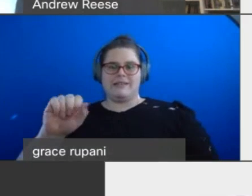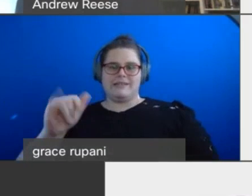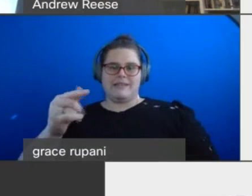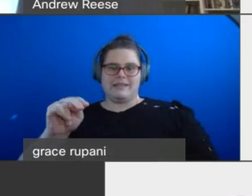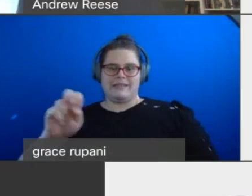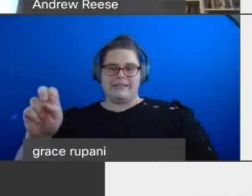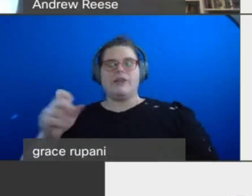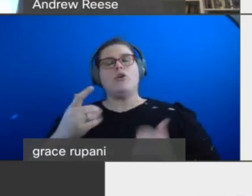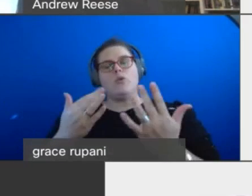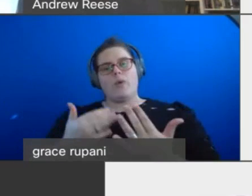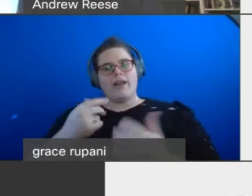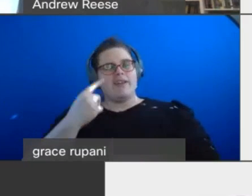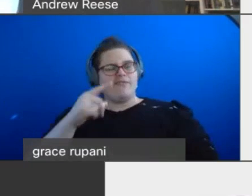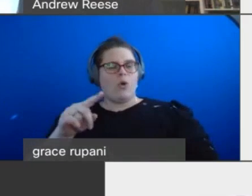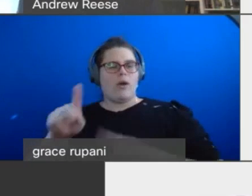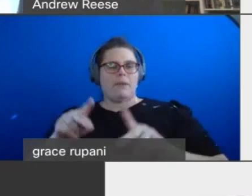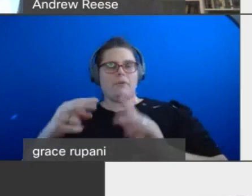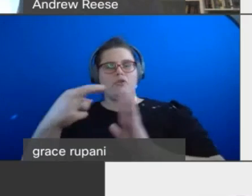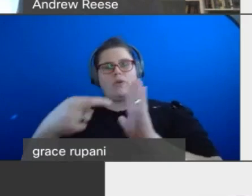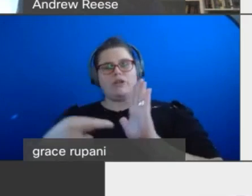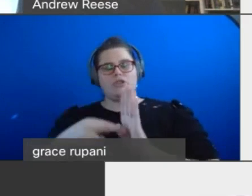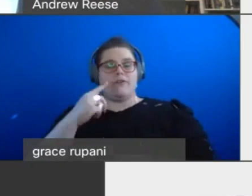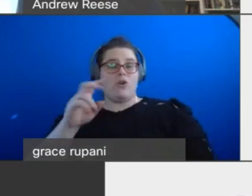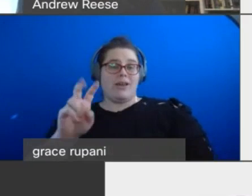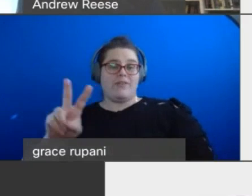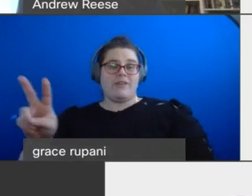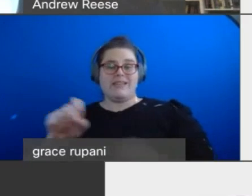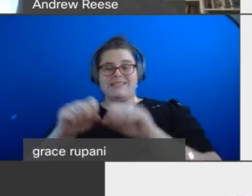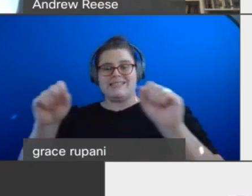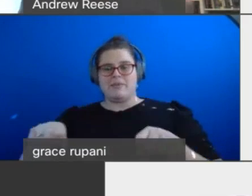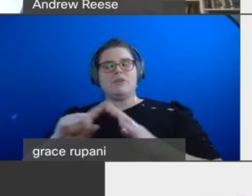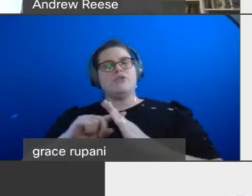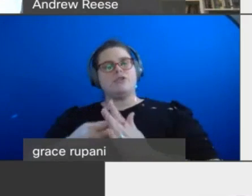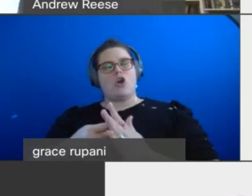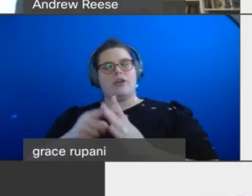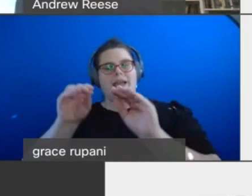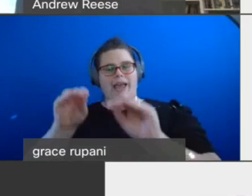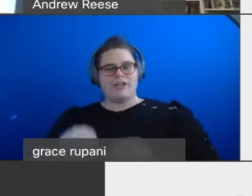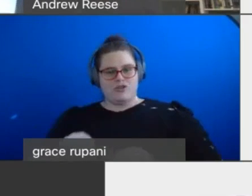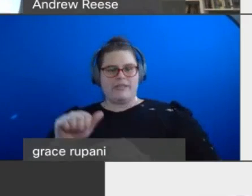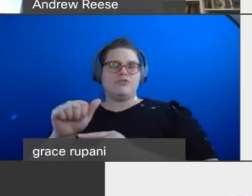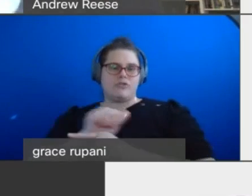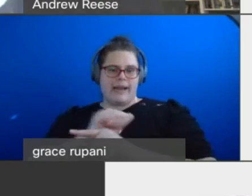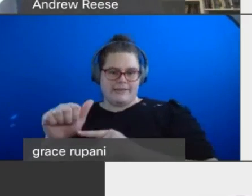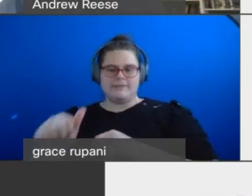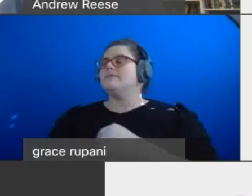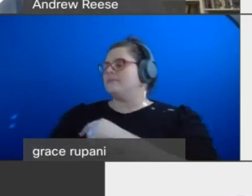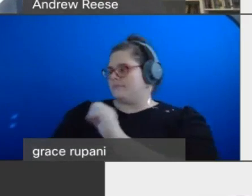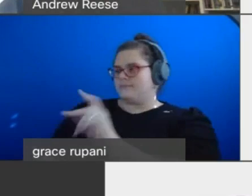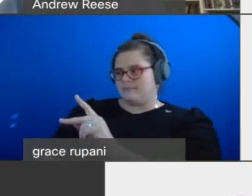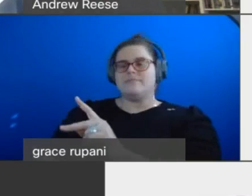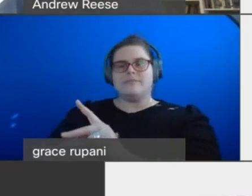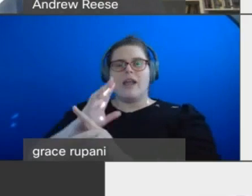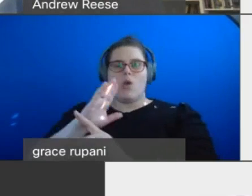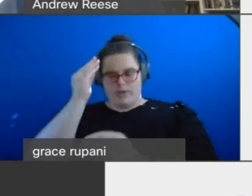EVV system to begin entering trainees. Okay. I will send those two updates to